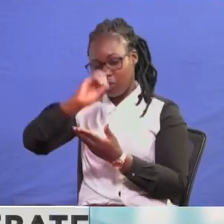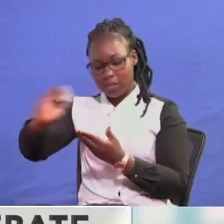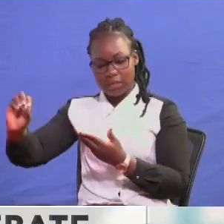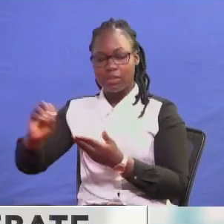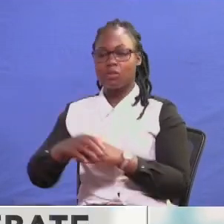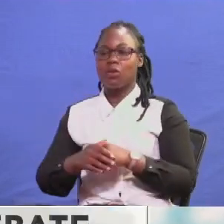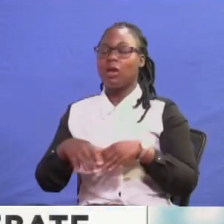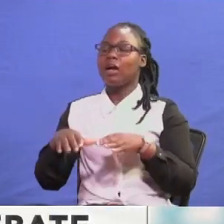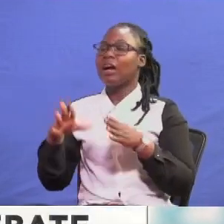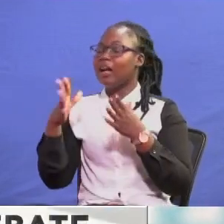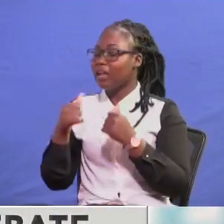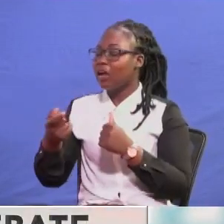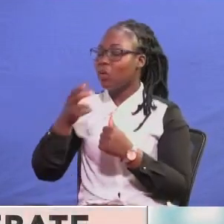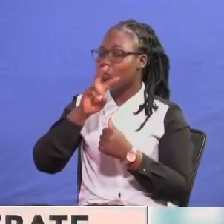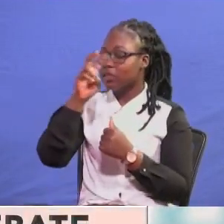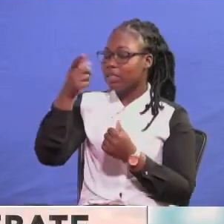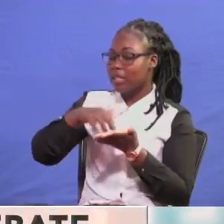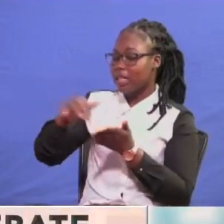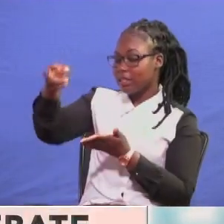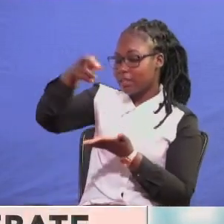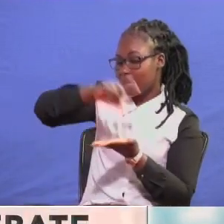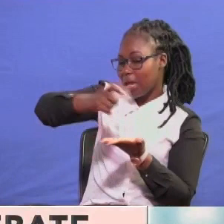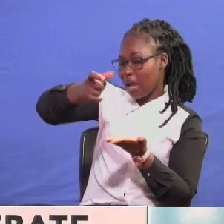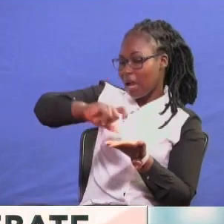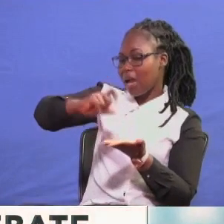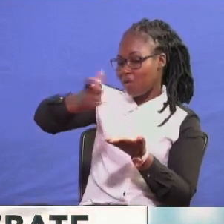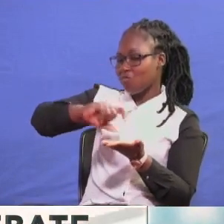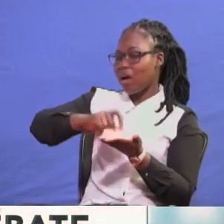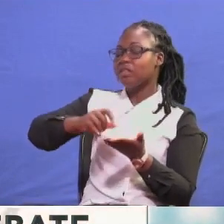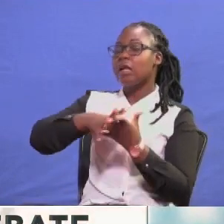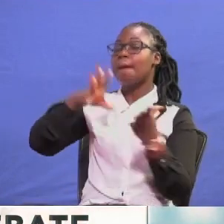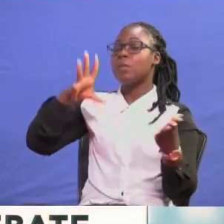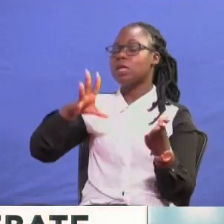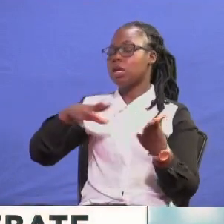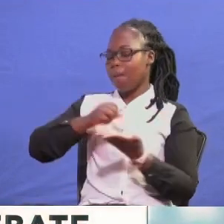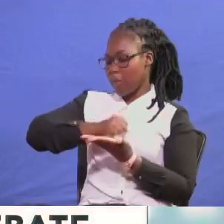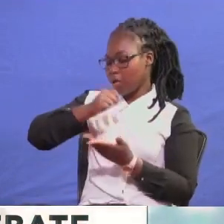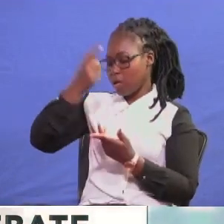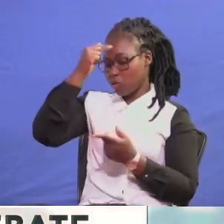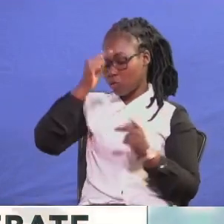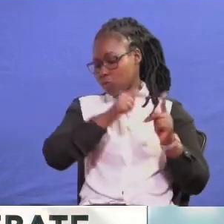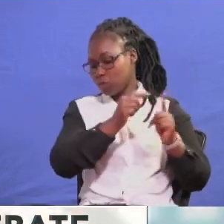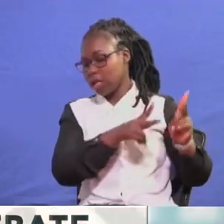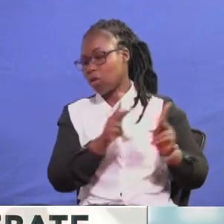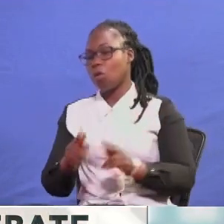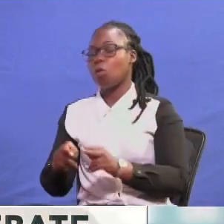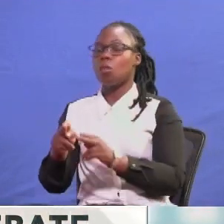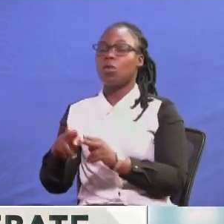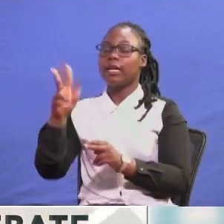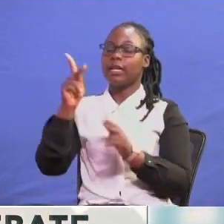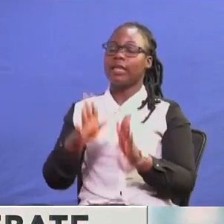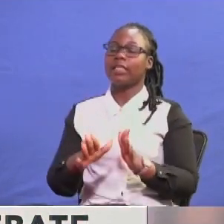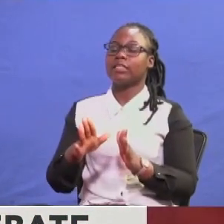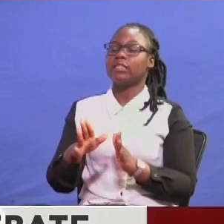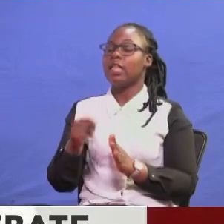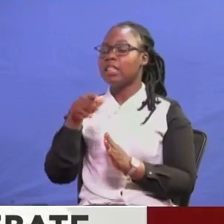see that one adds a bigger budget to the normal mwananchi again. If for instance that very